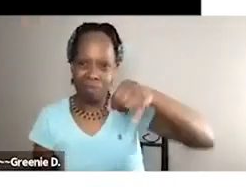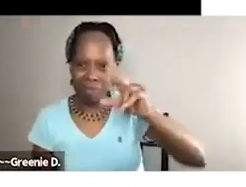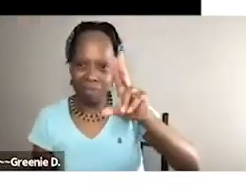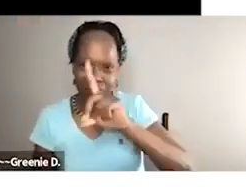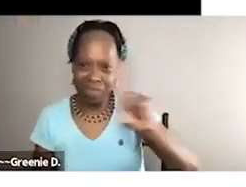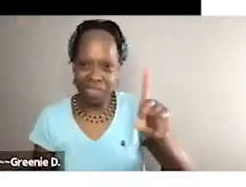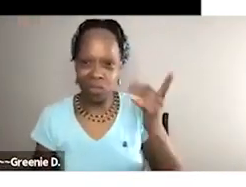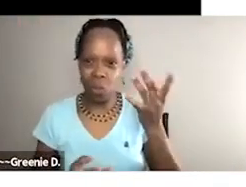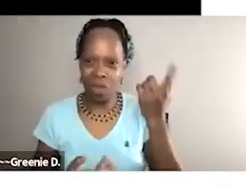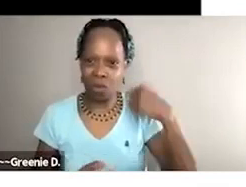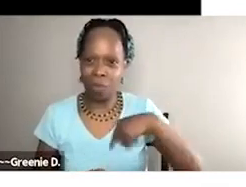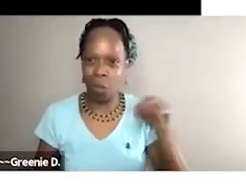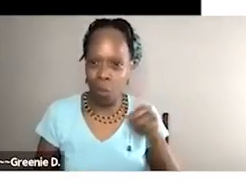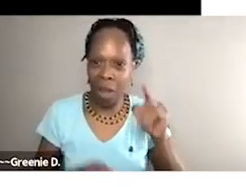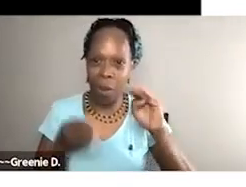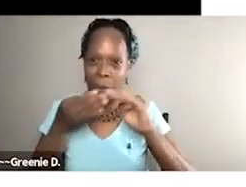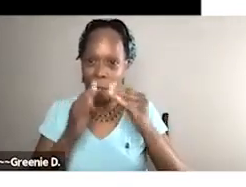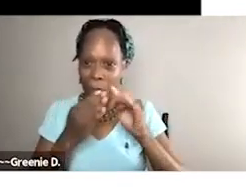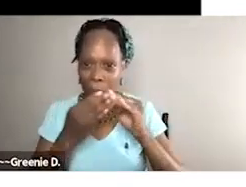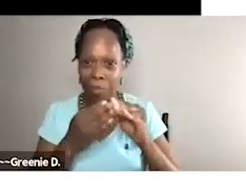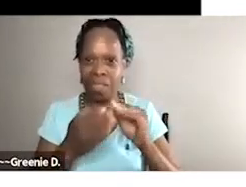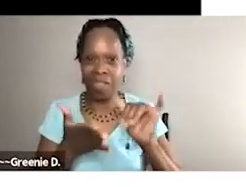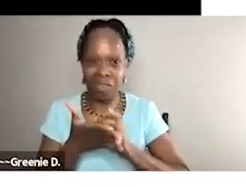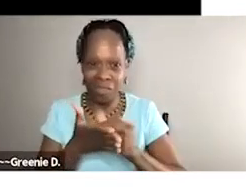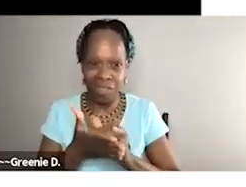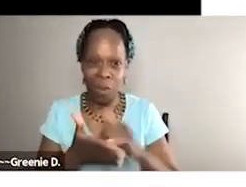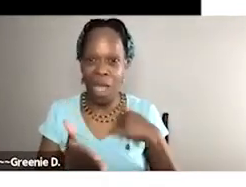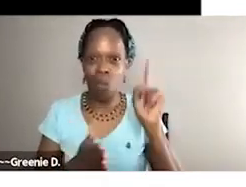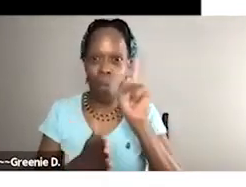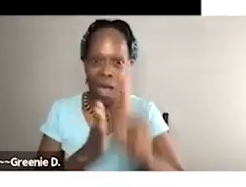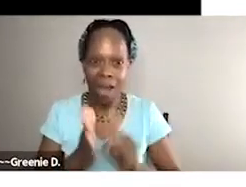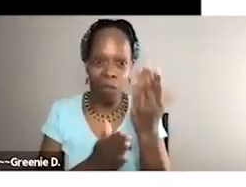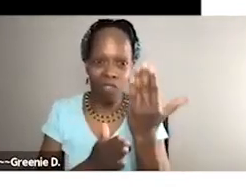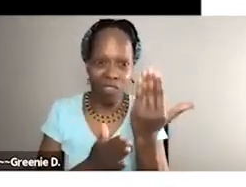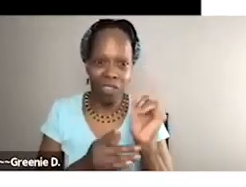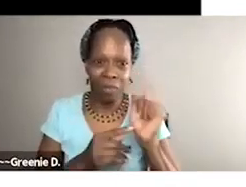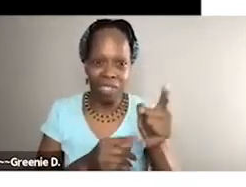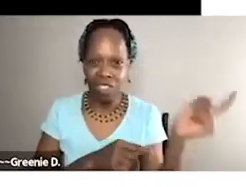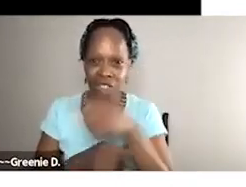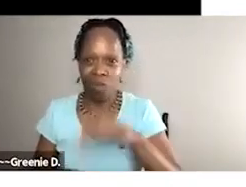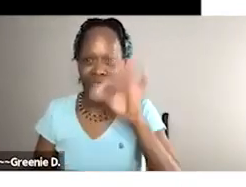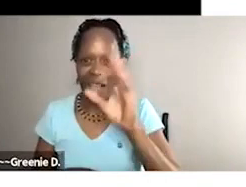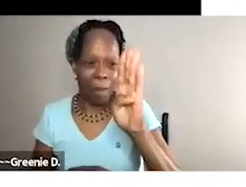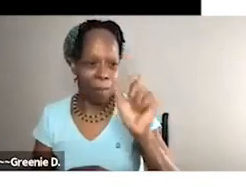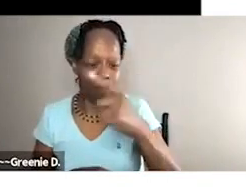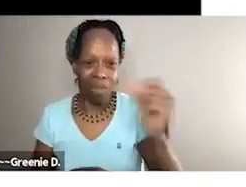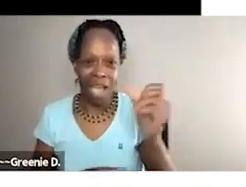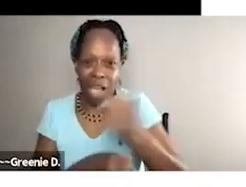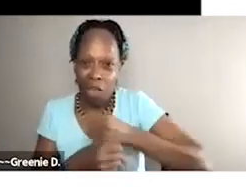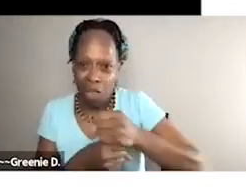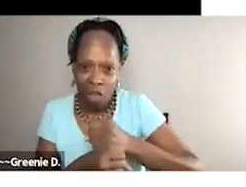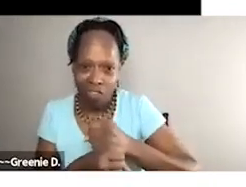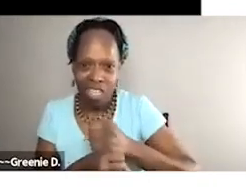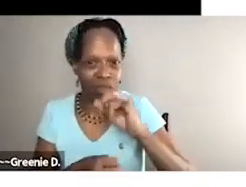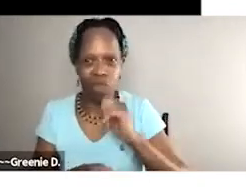got exactly 1 hour and 45 minutes to go and get Judd's bagel and coffee. And if we don't get it, then he's gonna be